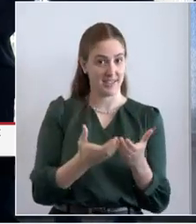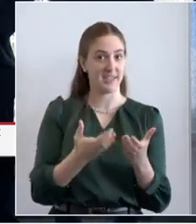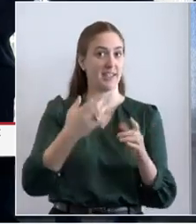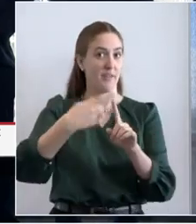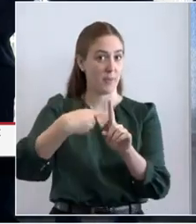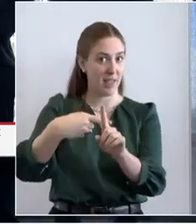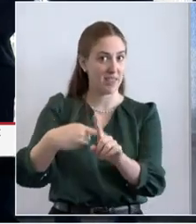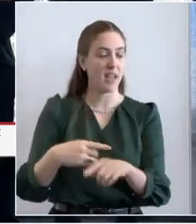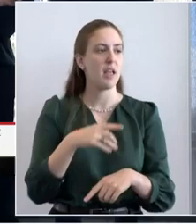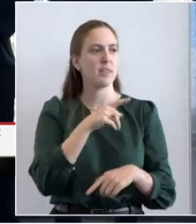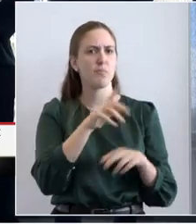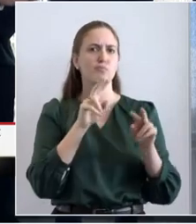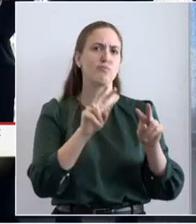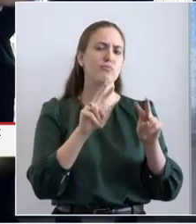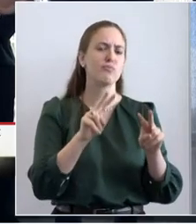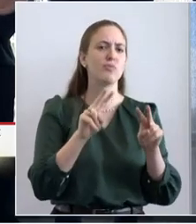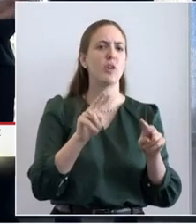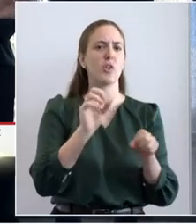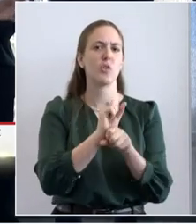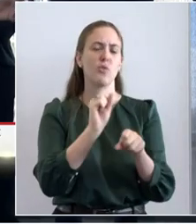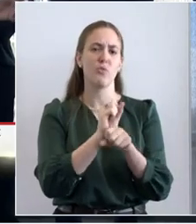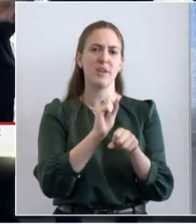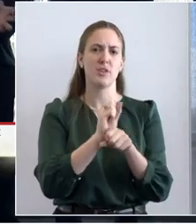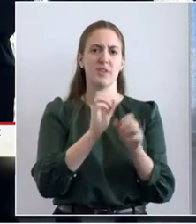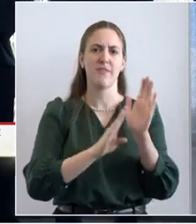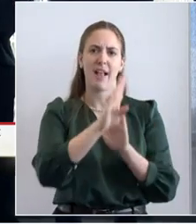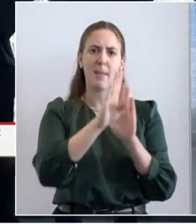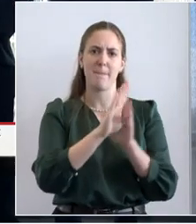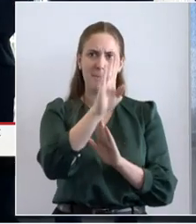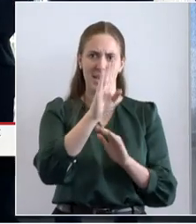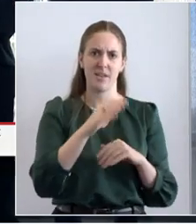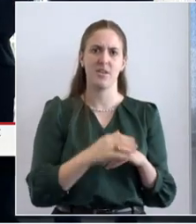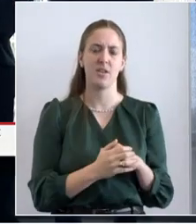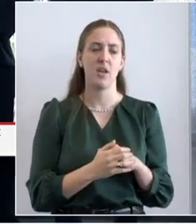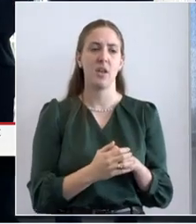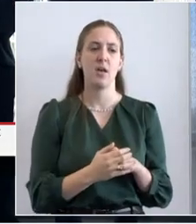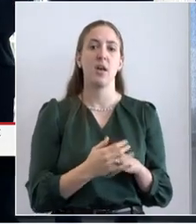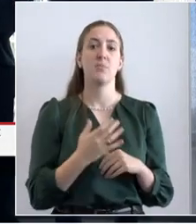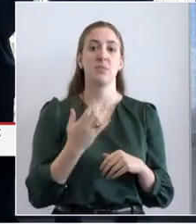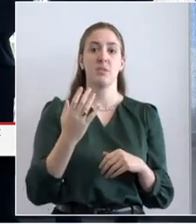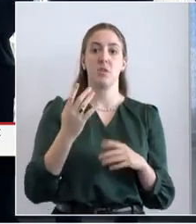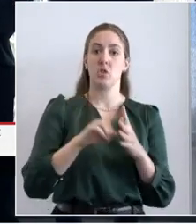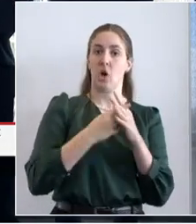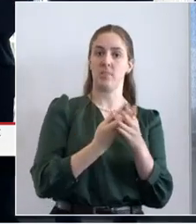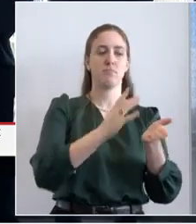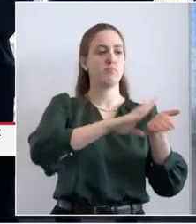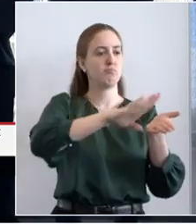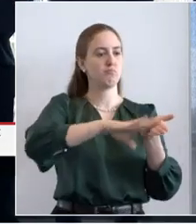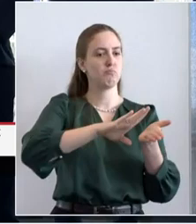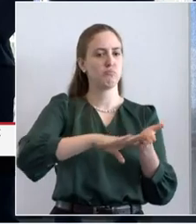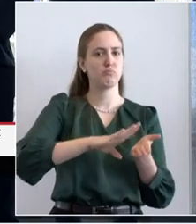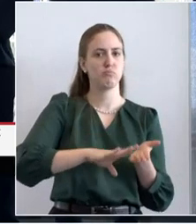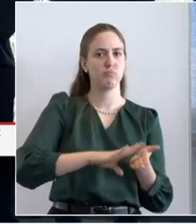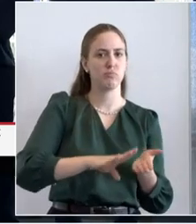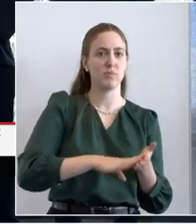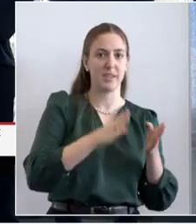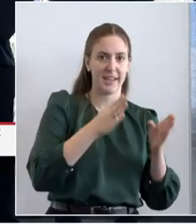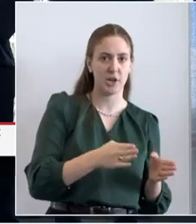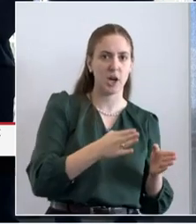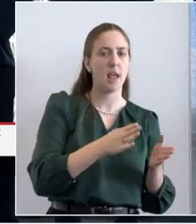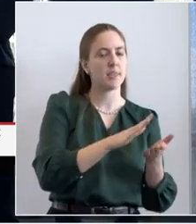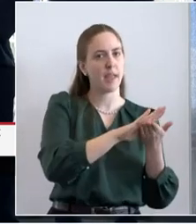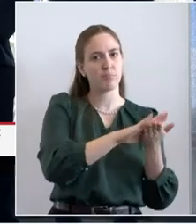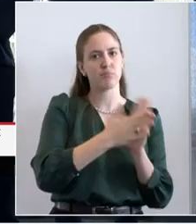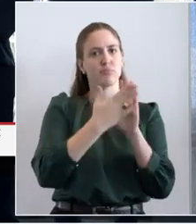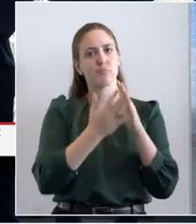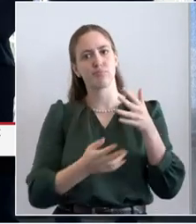development. Somebody pushing a mop 2 years ago is now a site manager or a senior manager, and that's who DCAP is